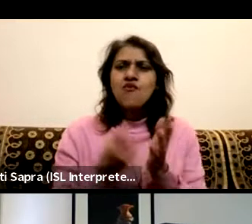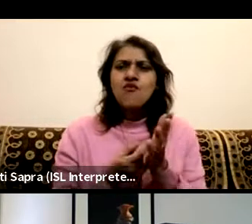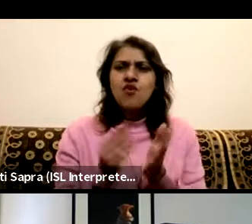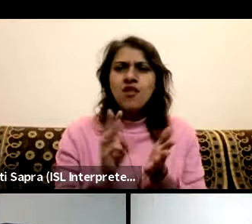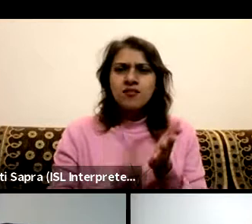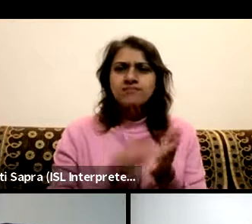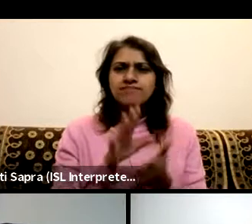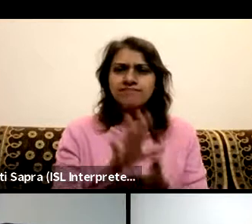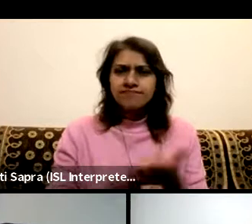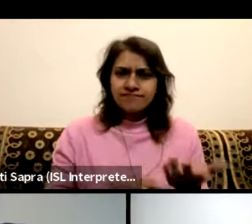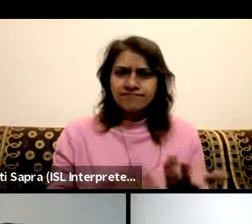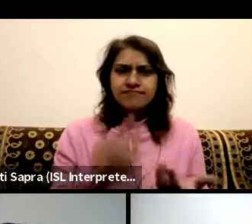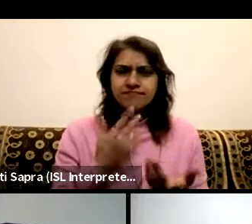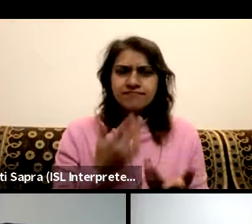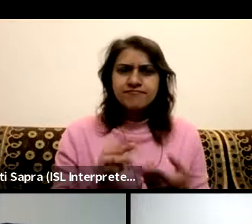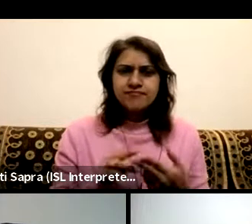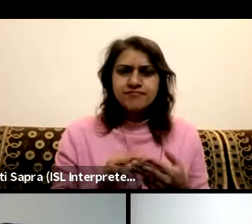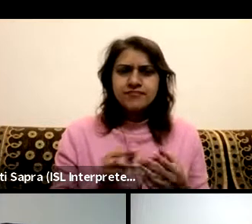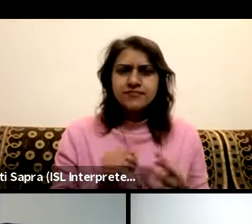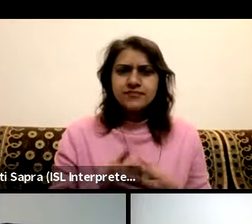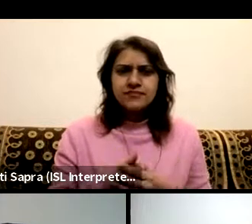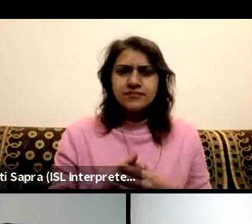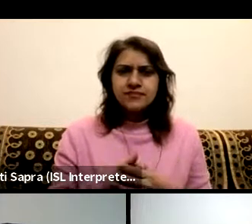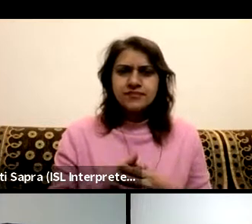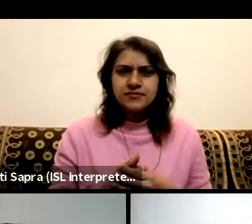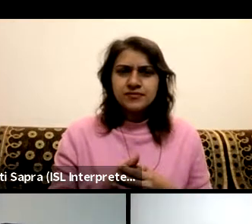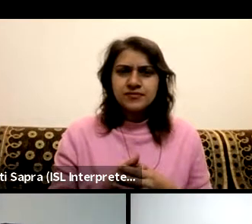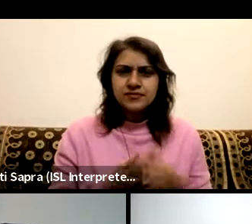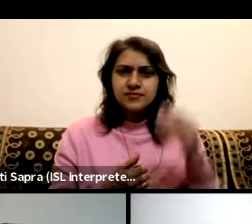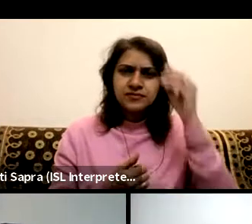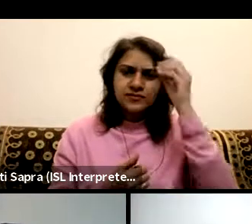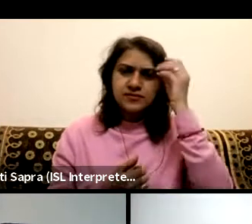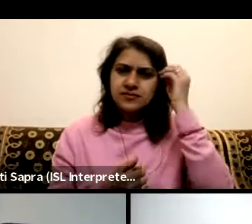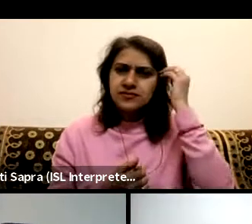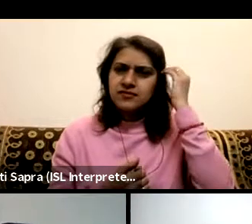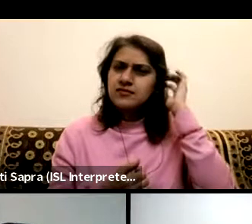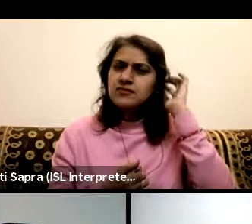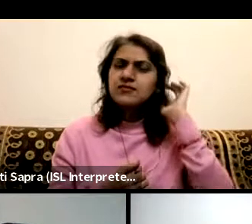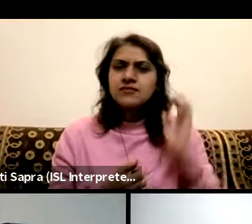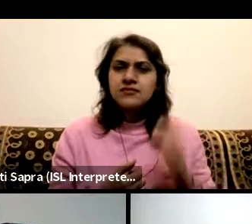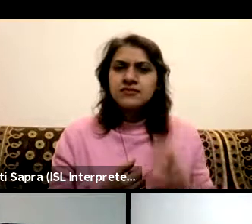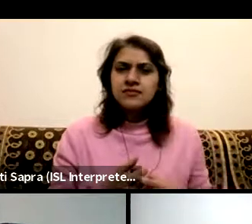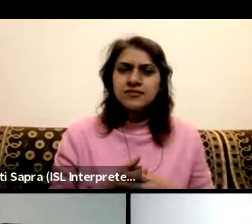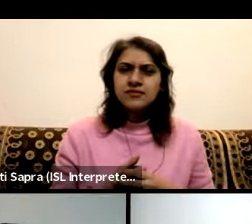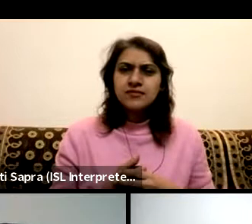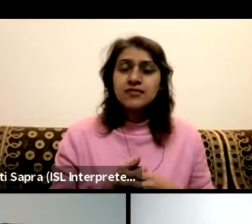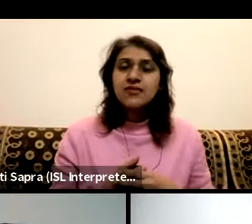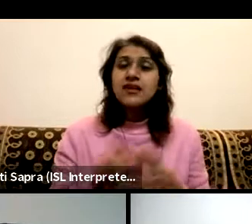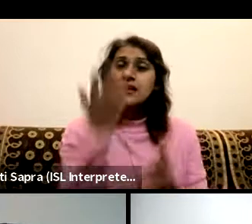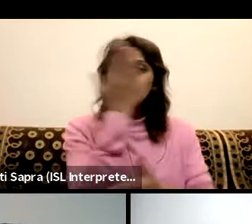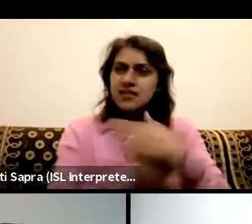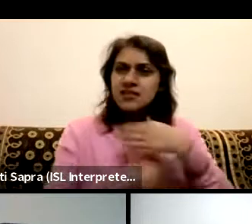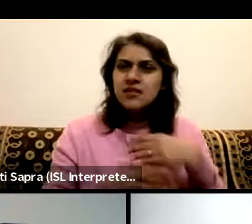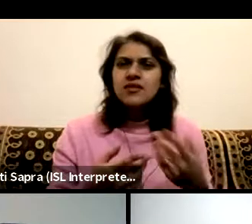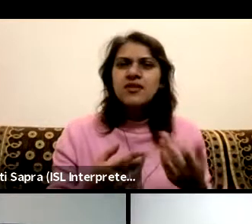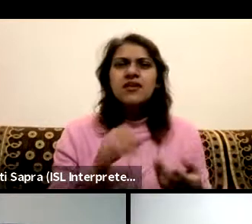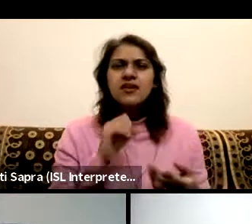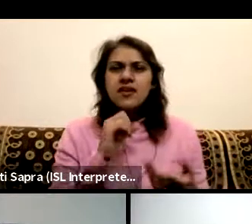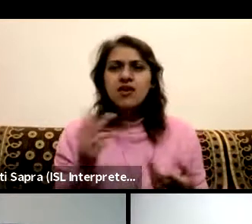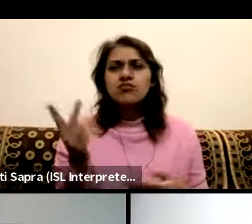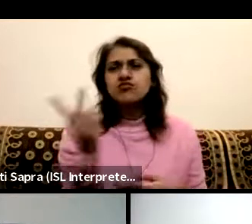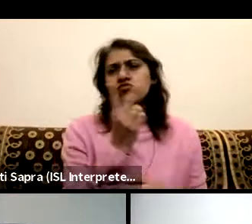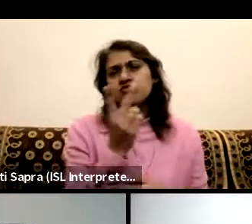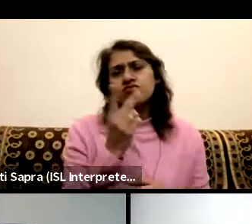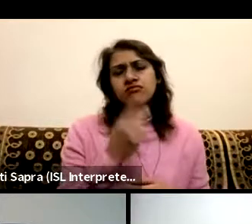So I'm super busy this week because the aging and disability, these are the two my